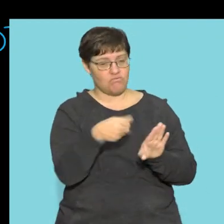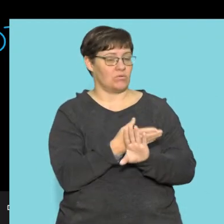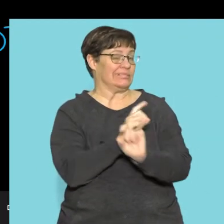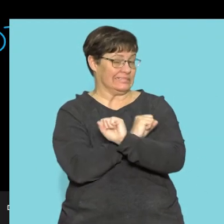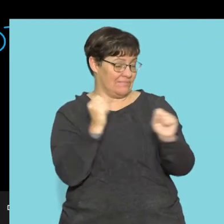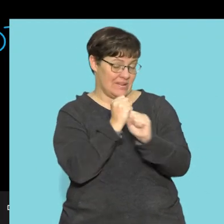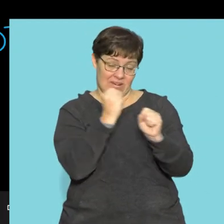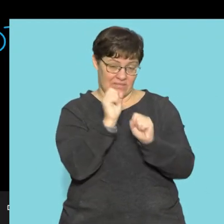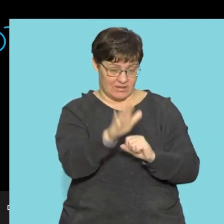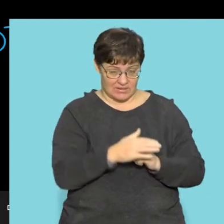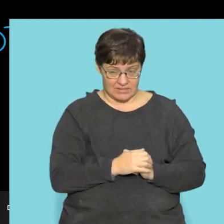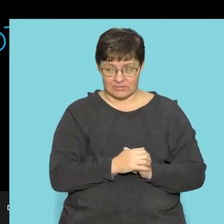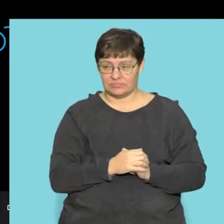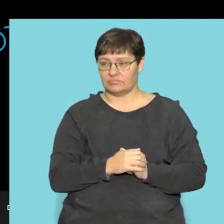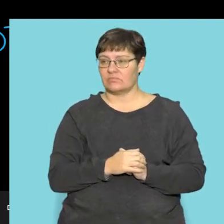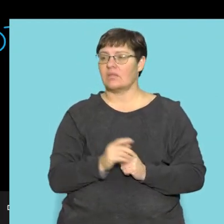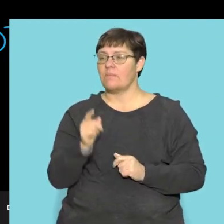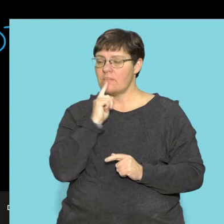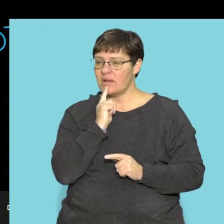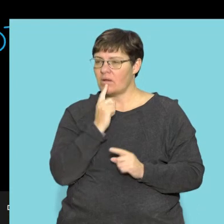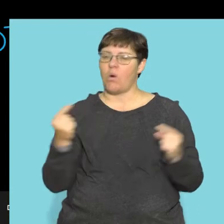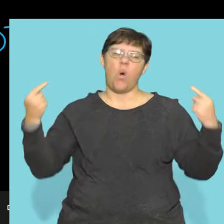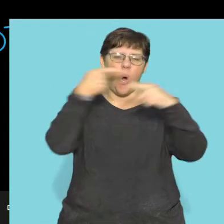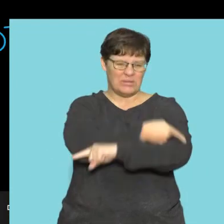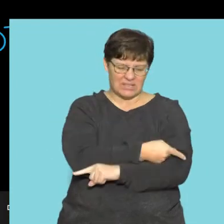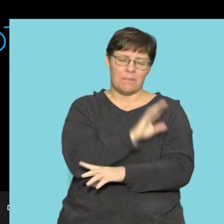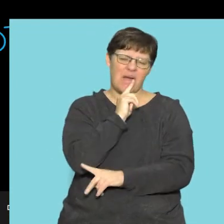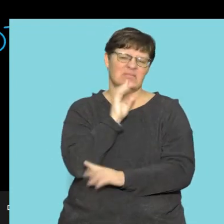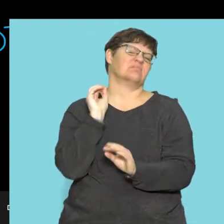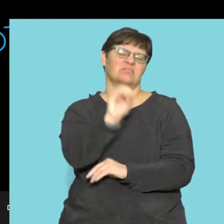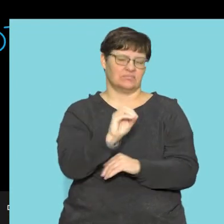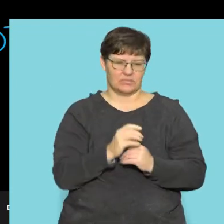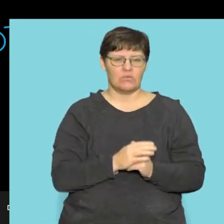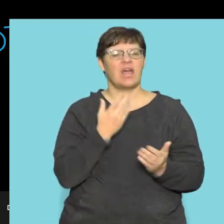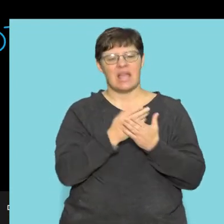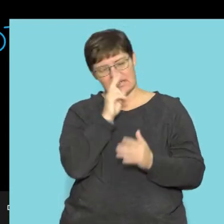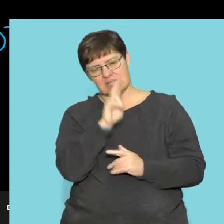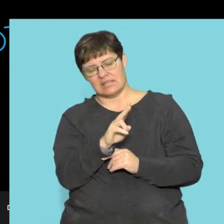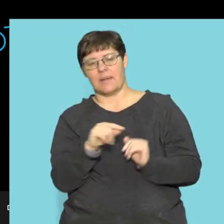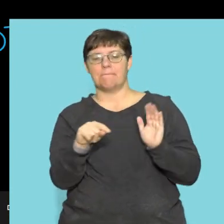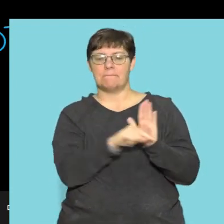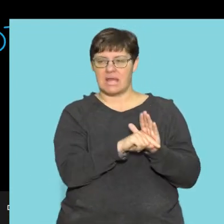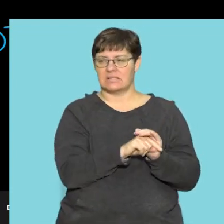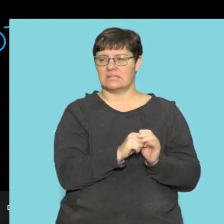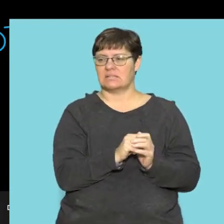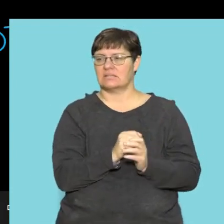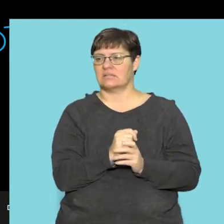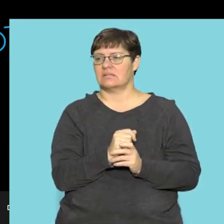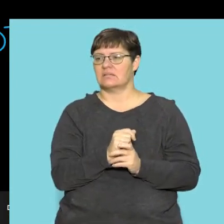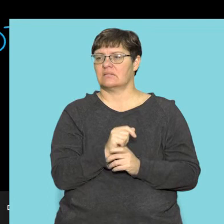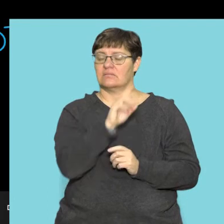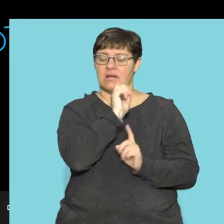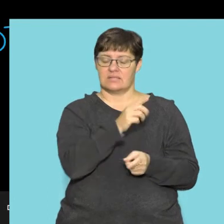off while you are still calculating. Now, I know that you need to do the opposite of what I'm doing, but you can always just say